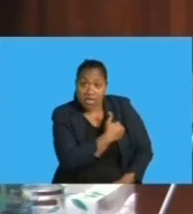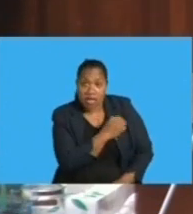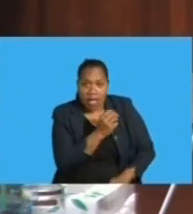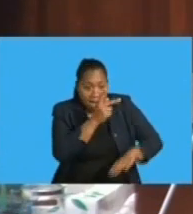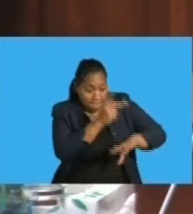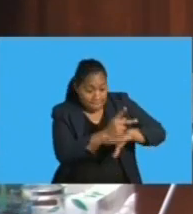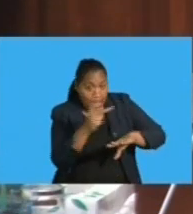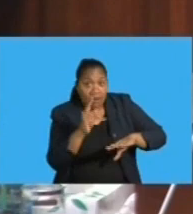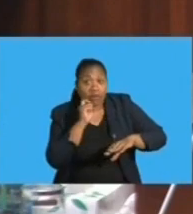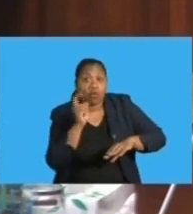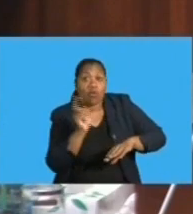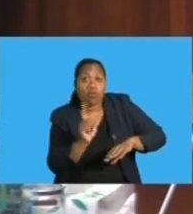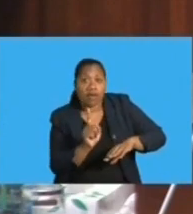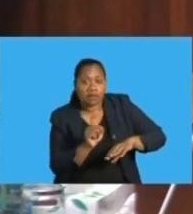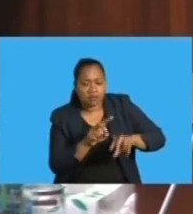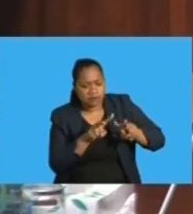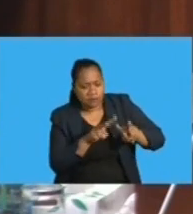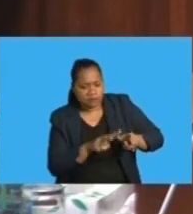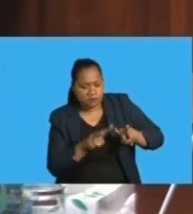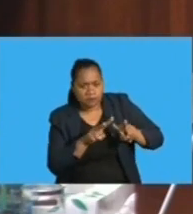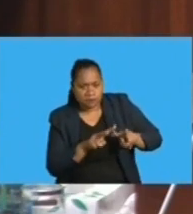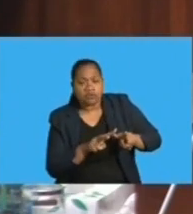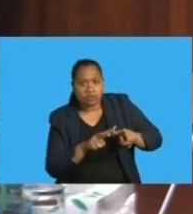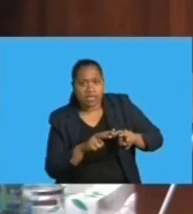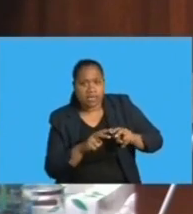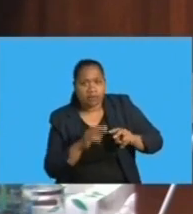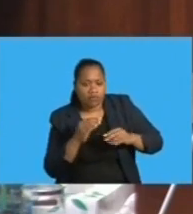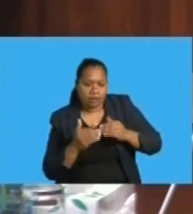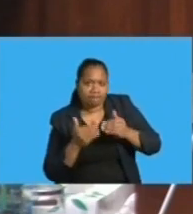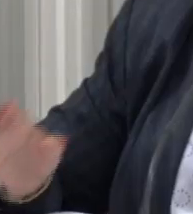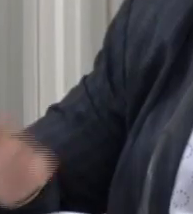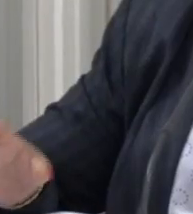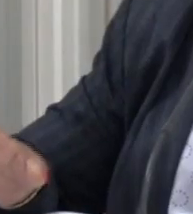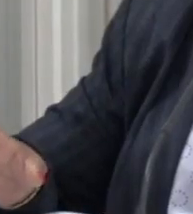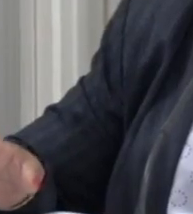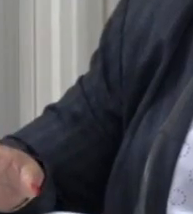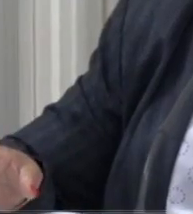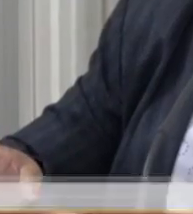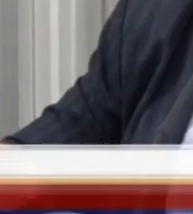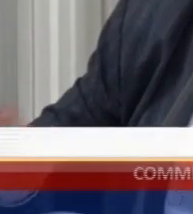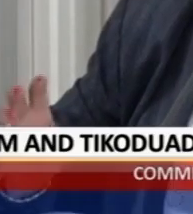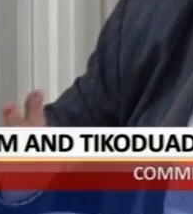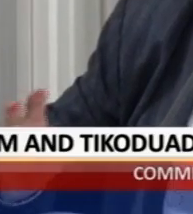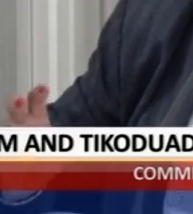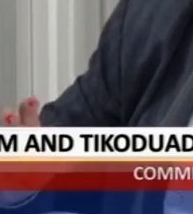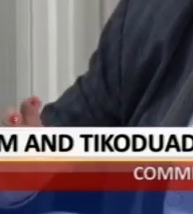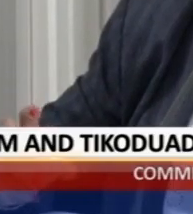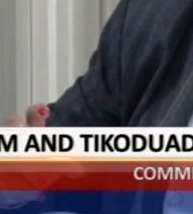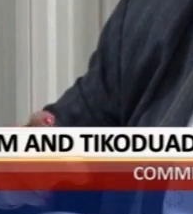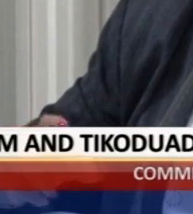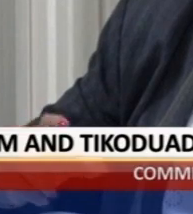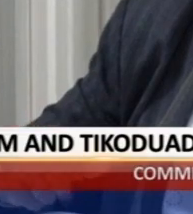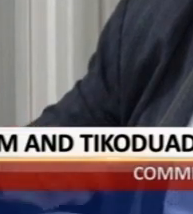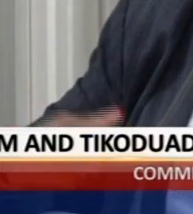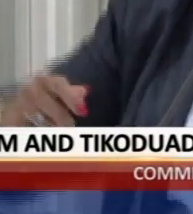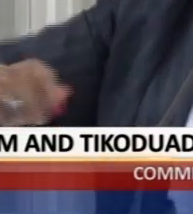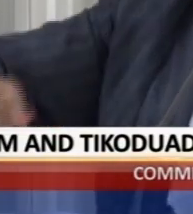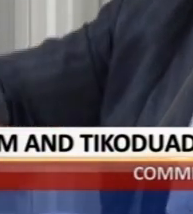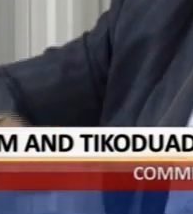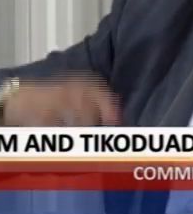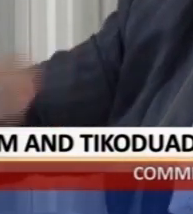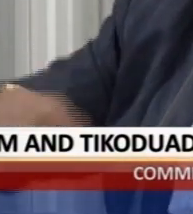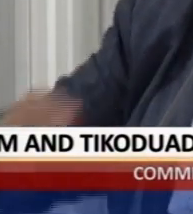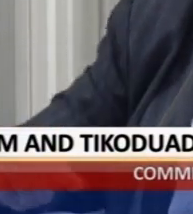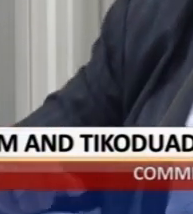to expedite its proceedings in the next few days. The Privileges Committee comprises of Deputy Speaker of